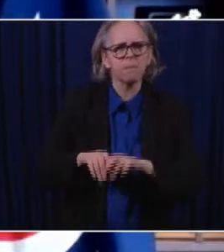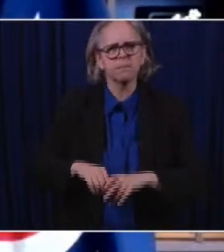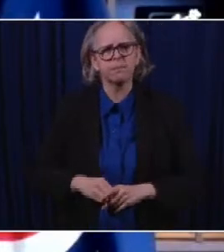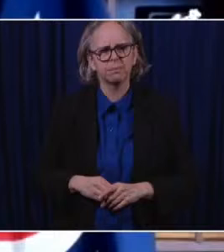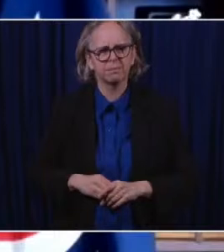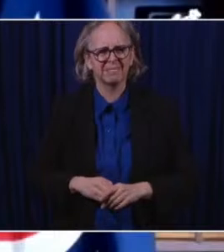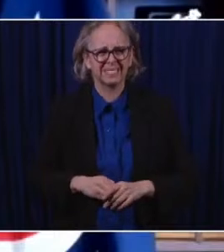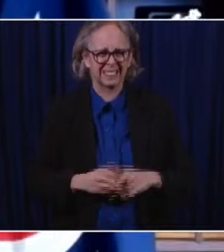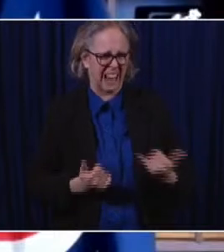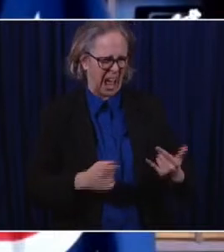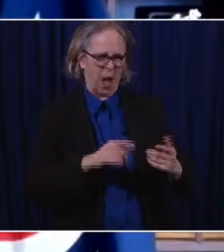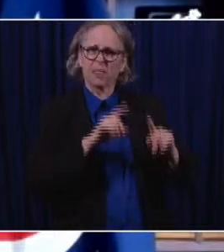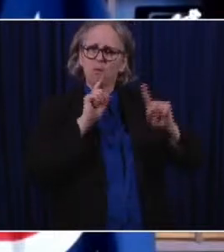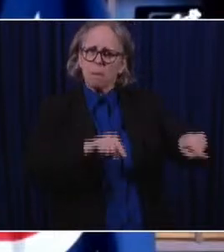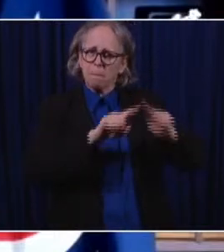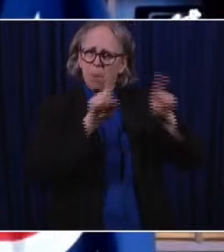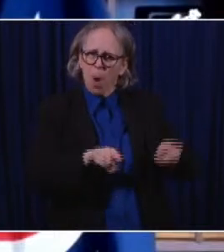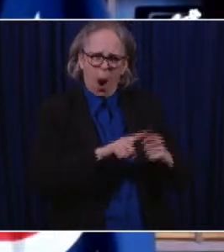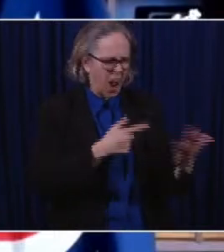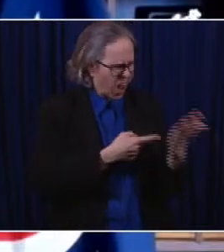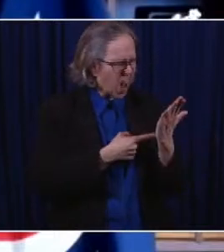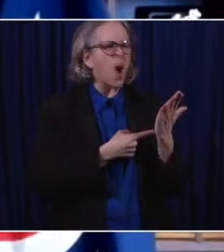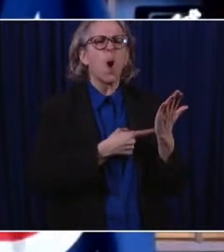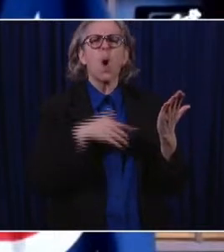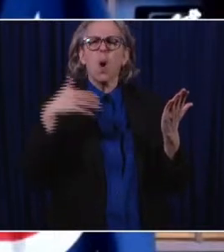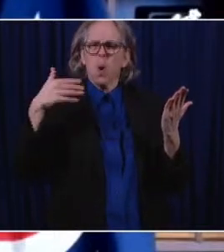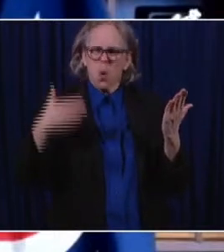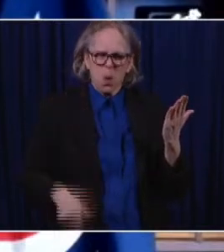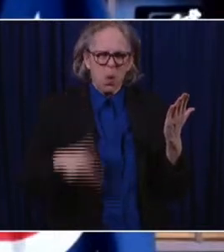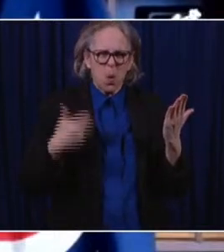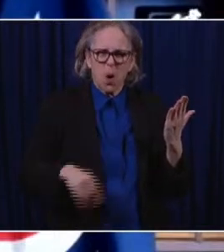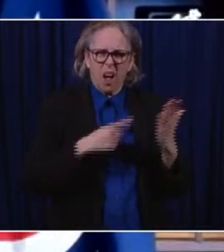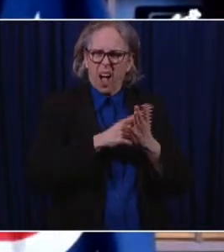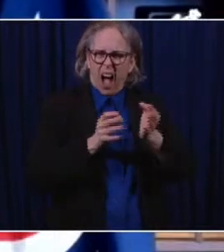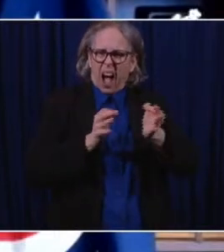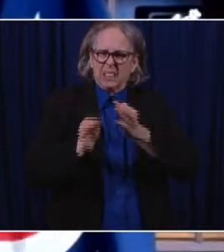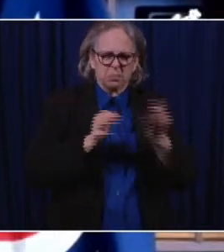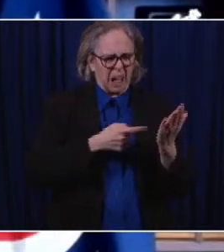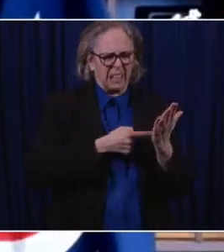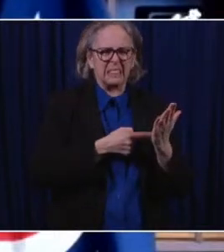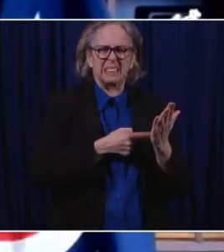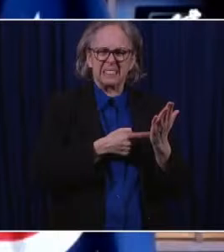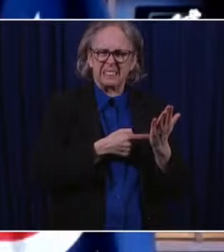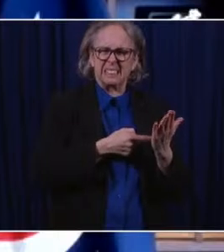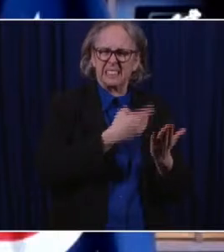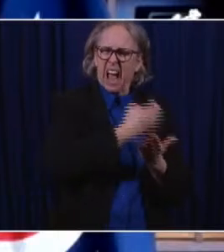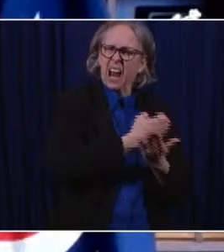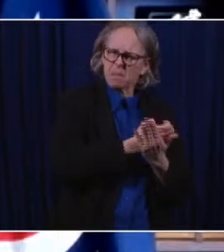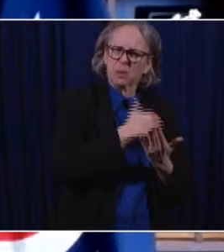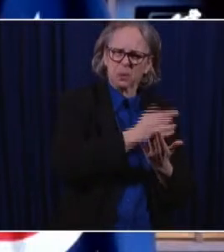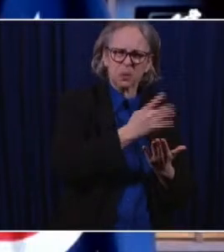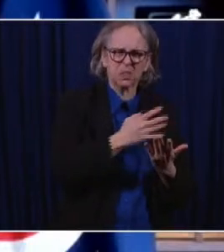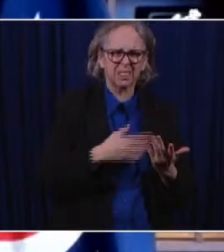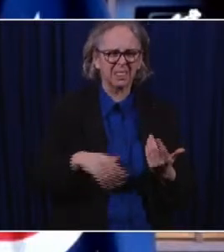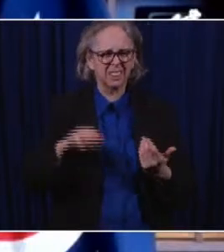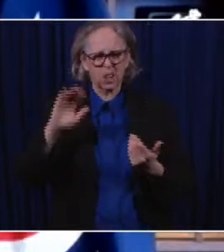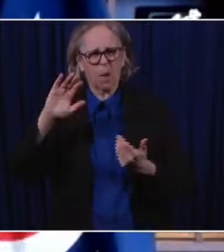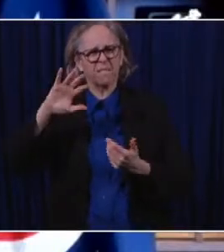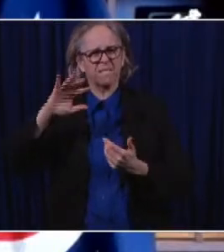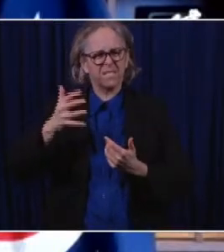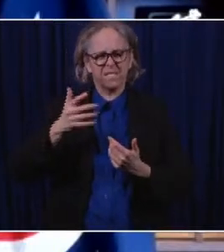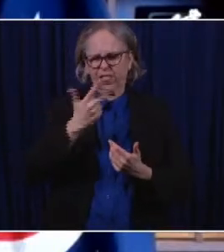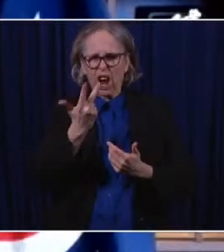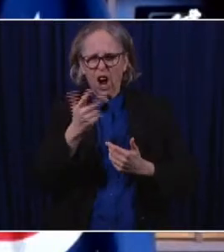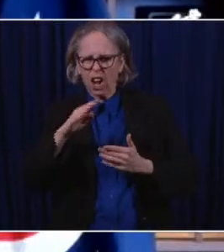report also discussed the fact that on average, American students from kindergarten to fifth grade have missed out on 20% of the reading